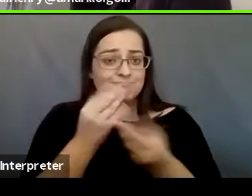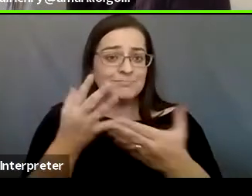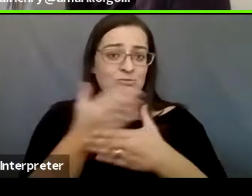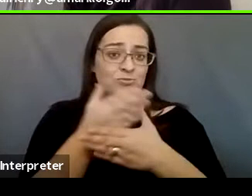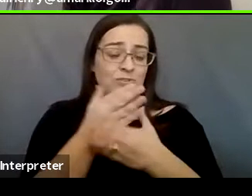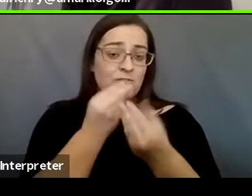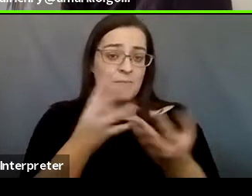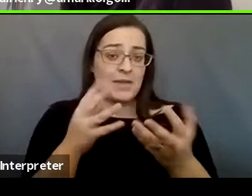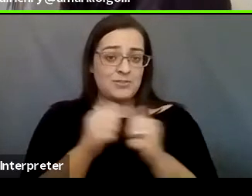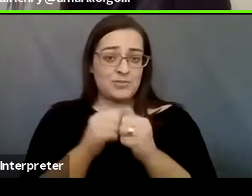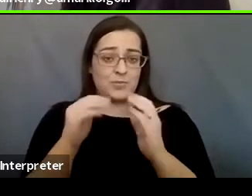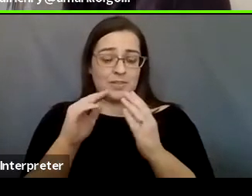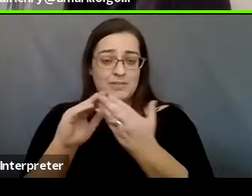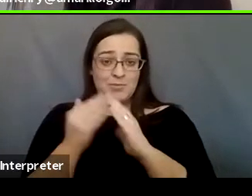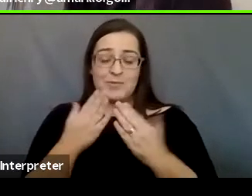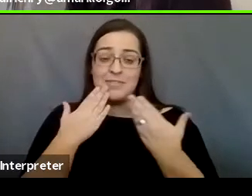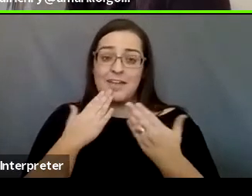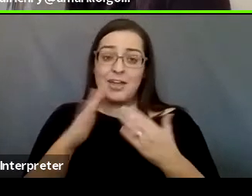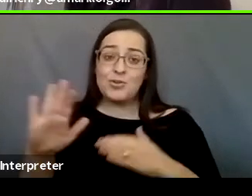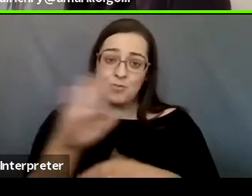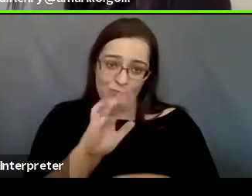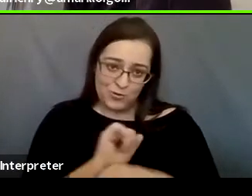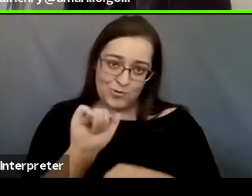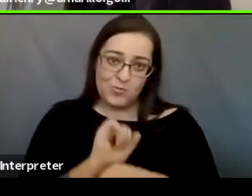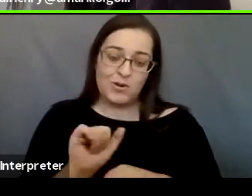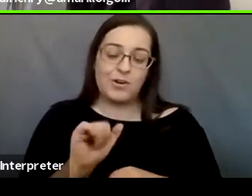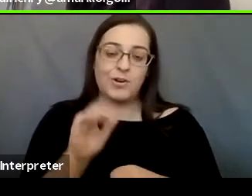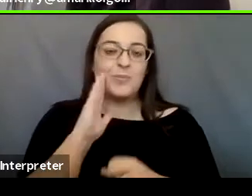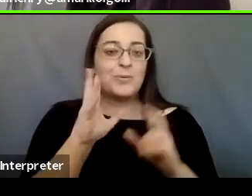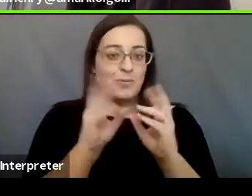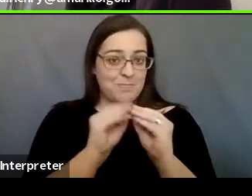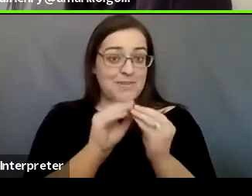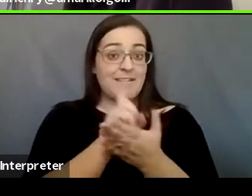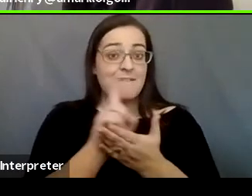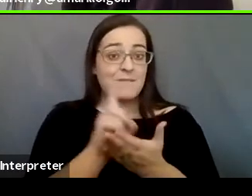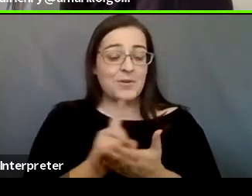the community. We thank you for your service. Once again, we do these every Wednesday at 11 a.m.